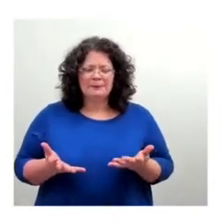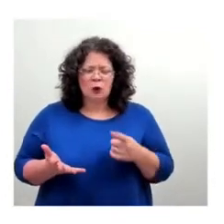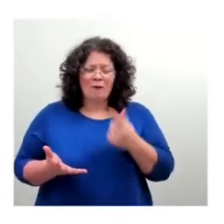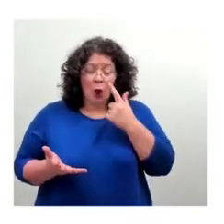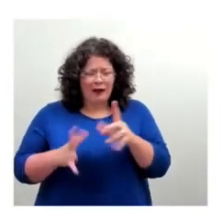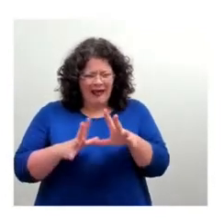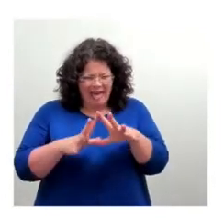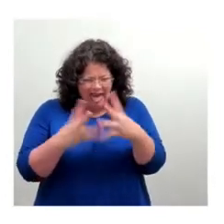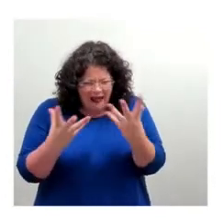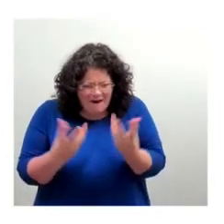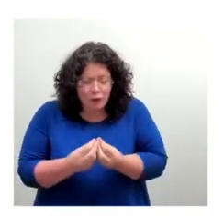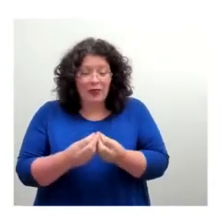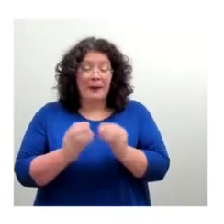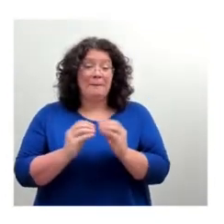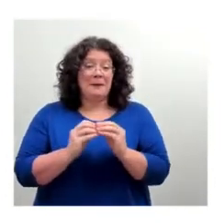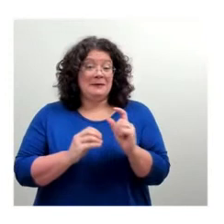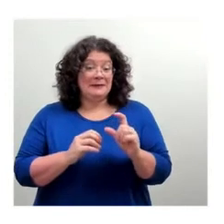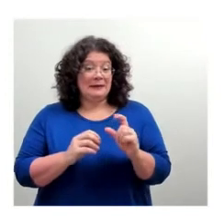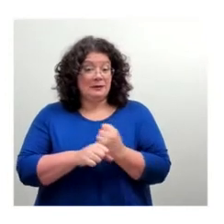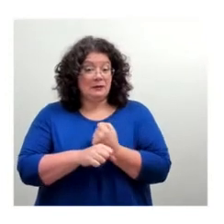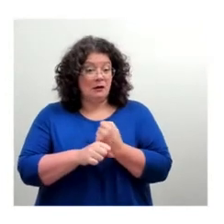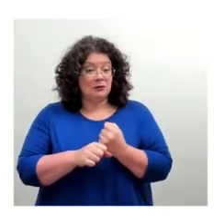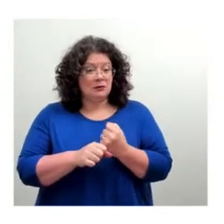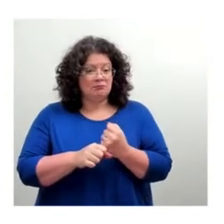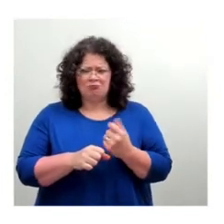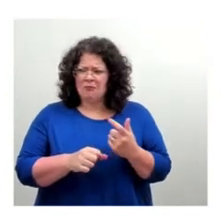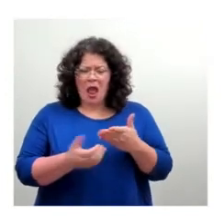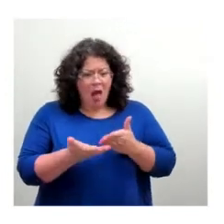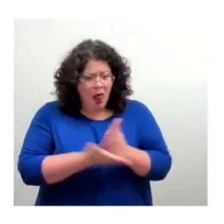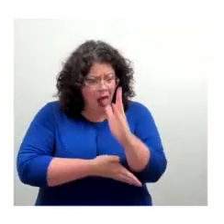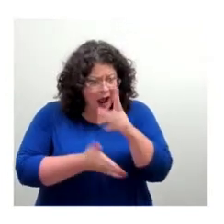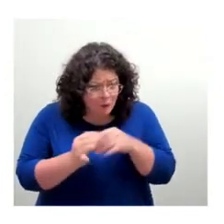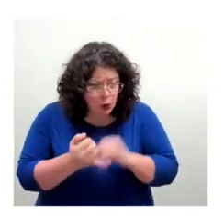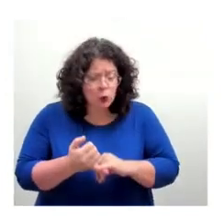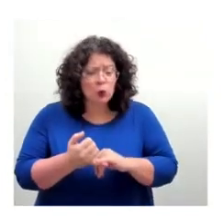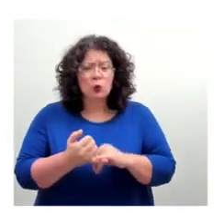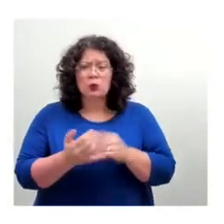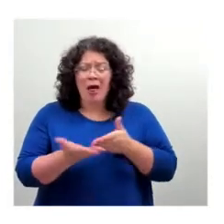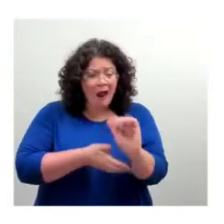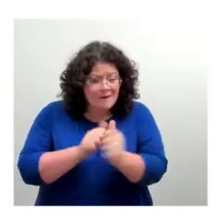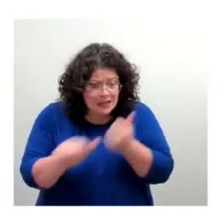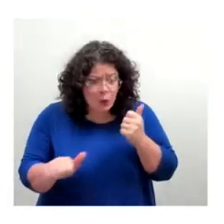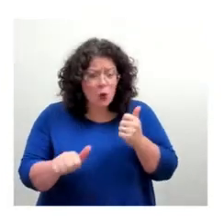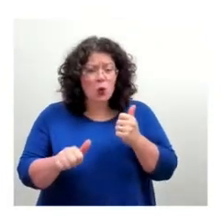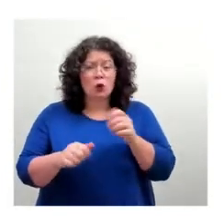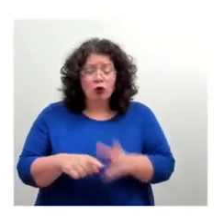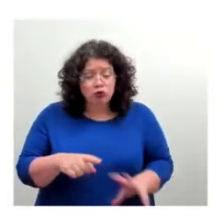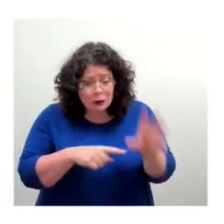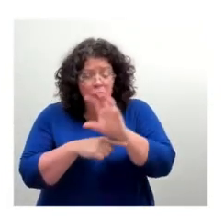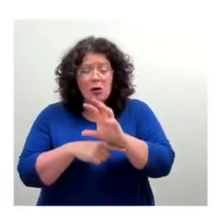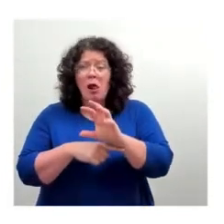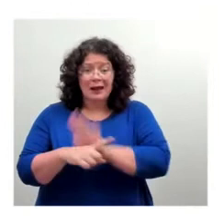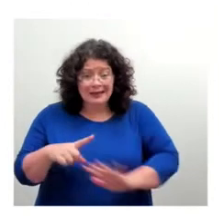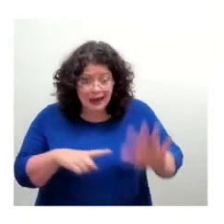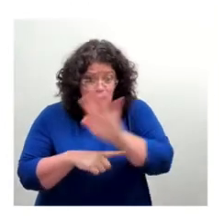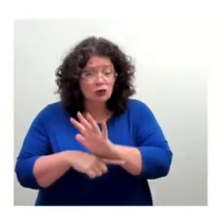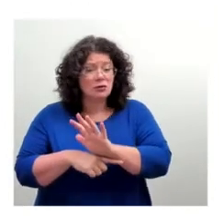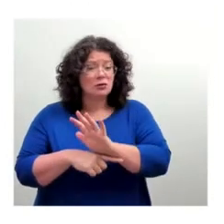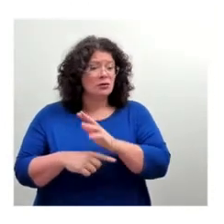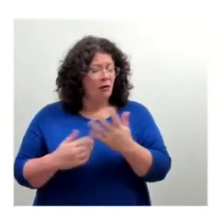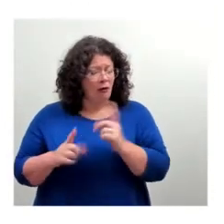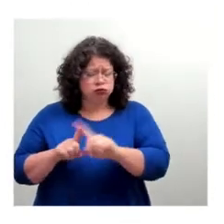regionality, nations, regions, all of that, we have this huge amount of content which is completely that